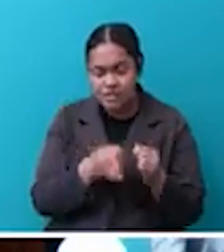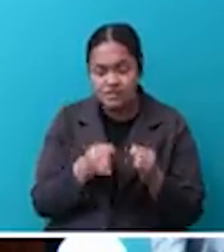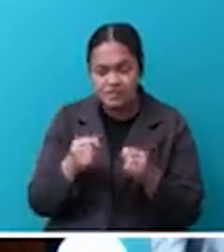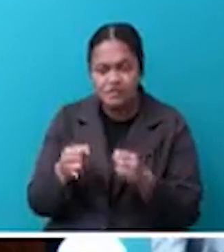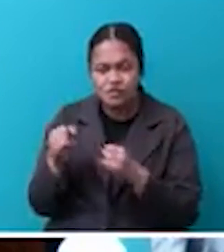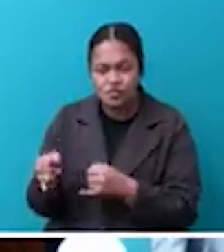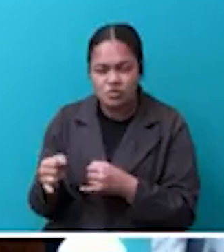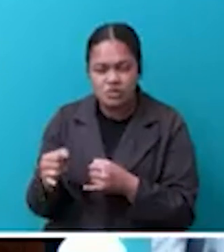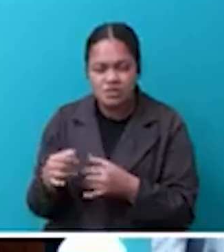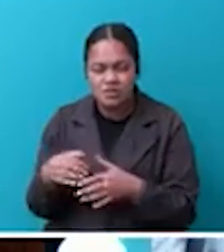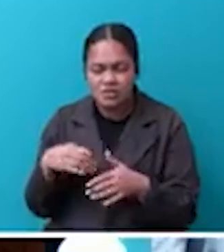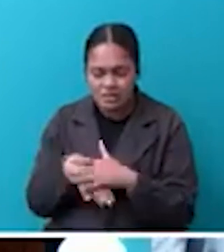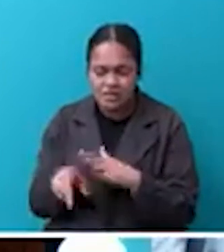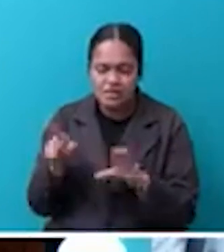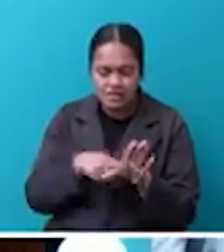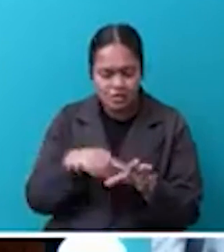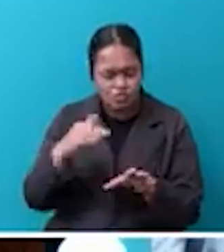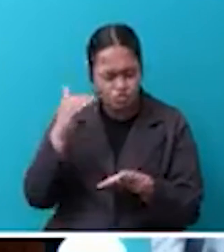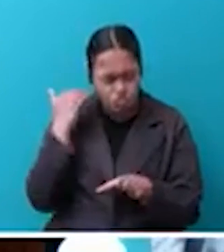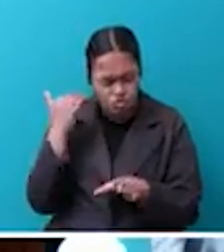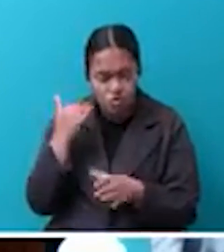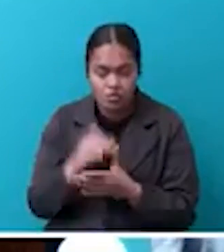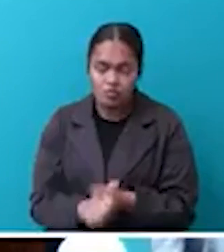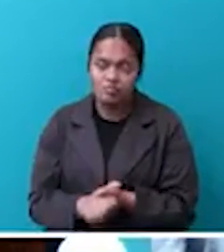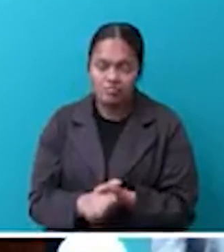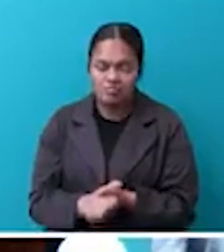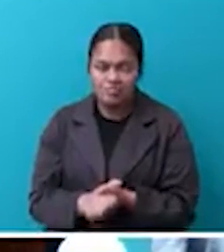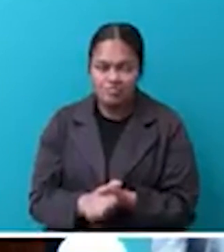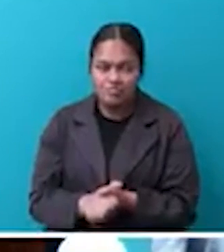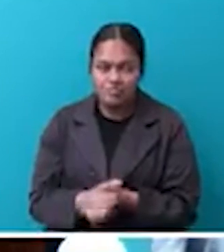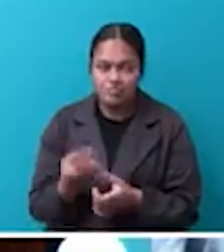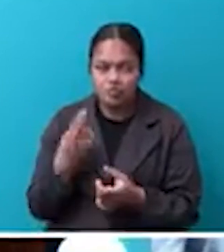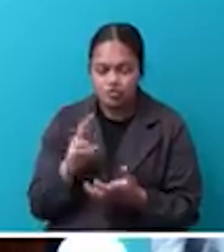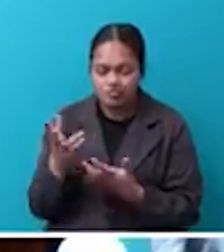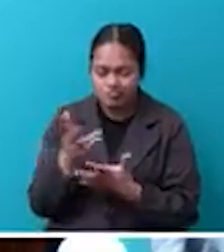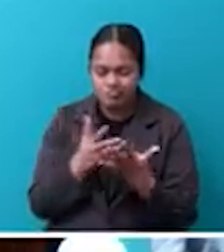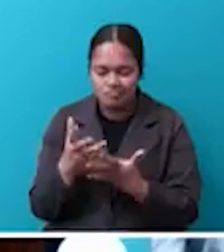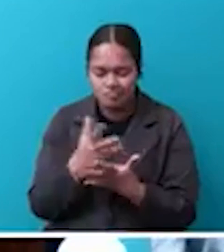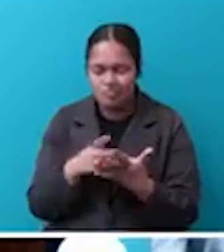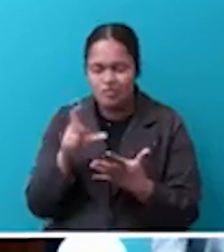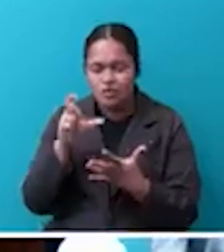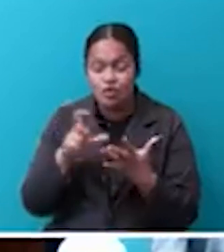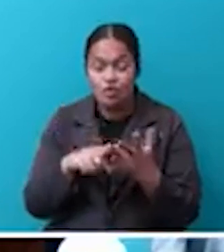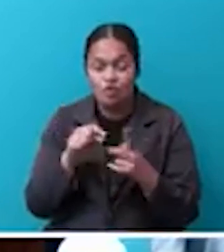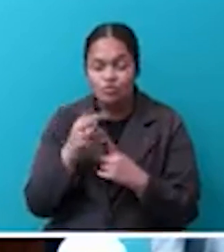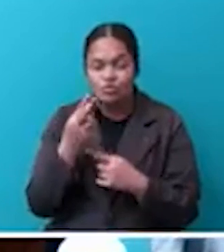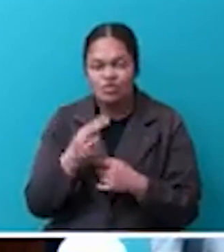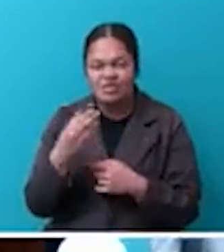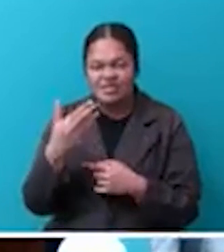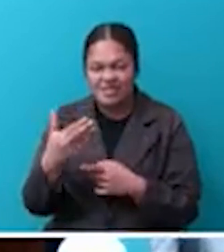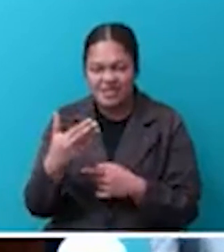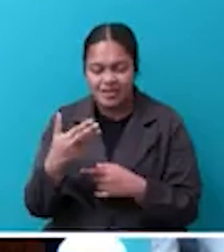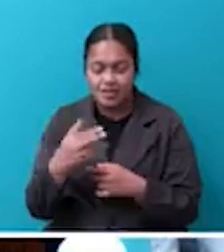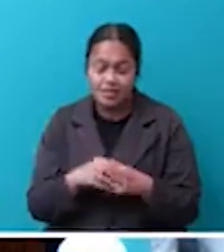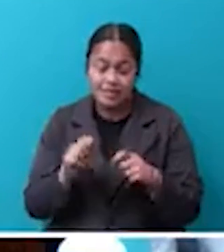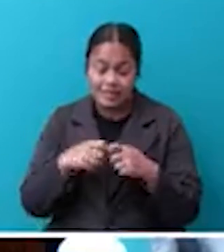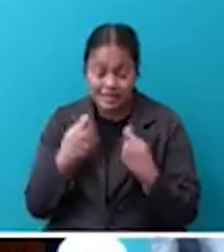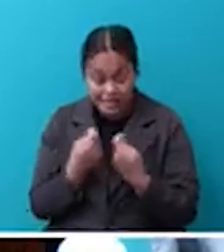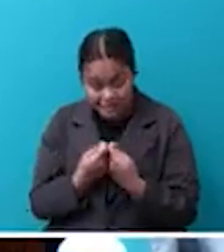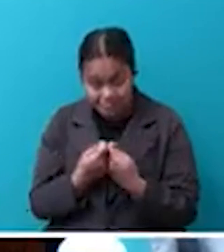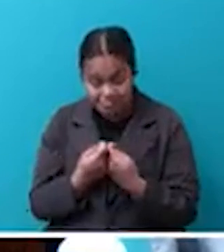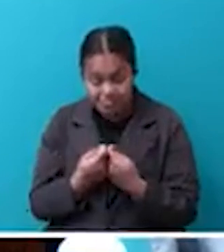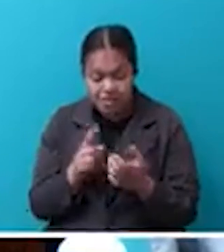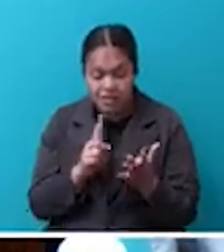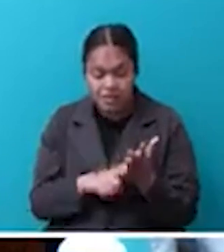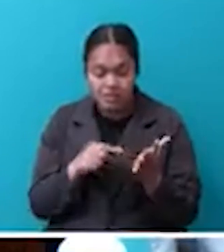closed room setting negotiated to salvage the COP29 finance deal. Together, SIDS and